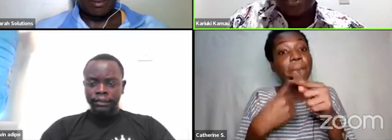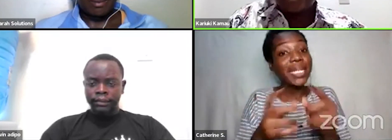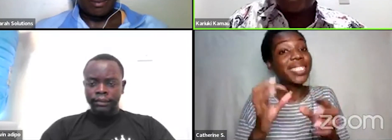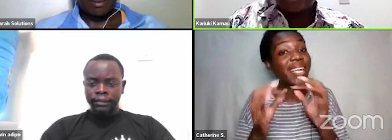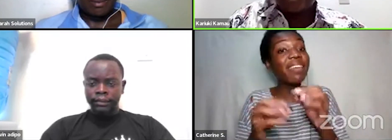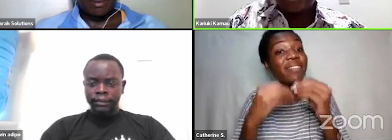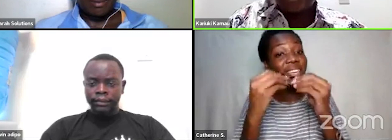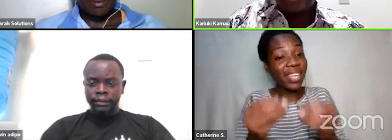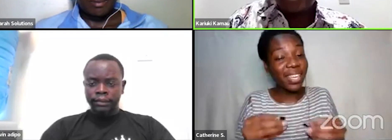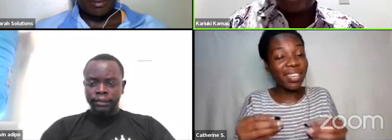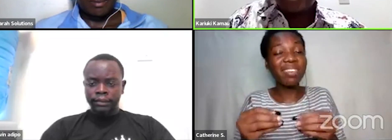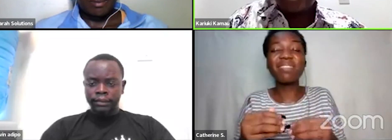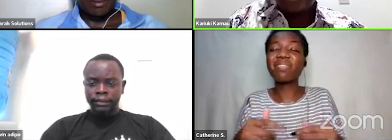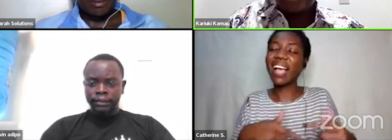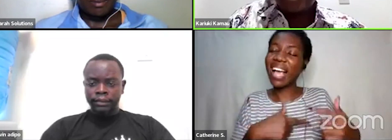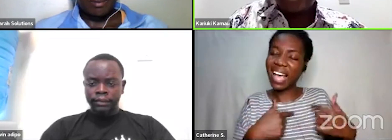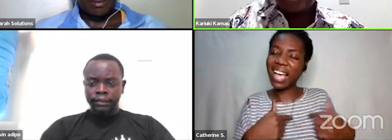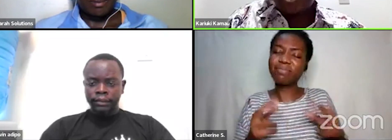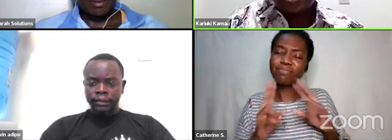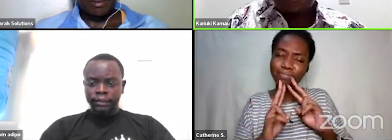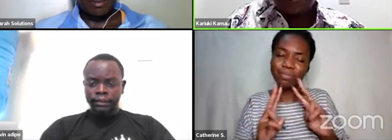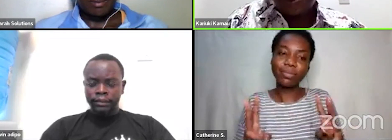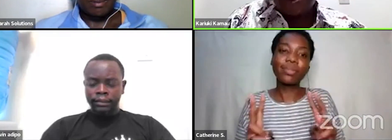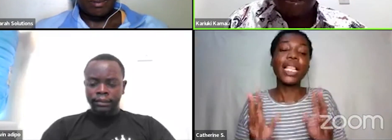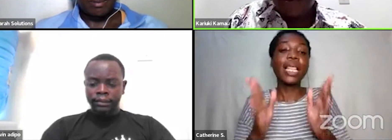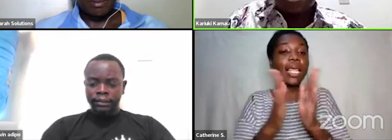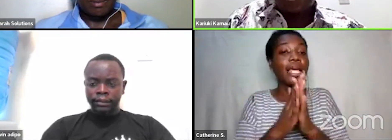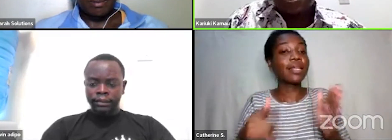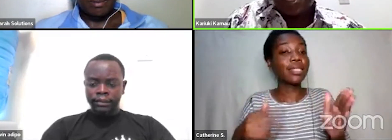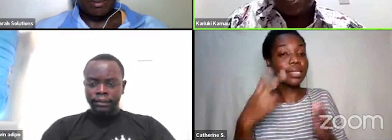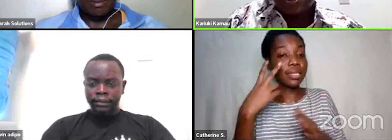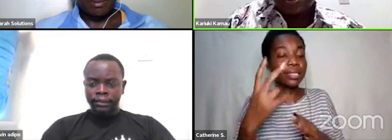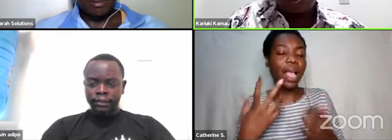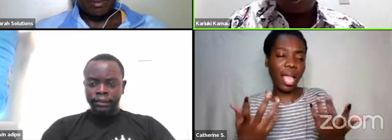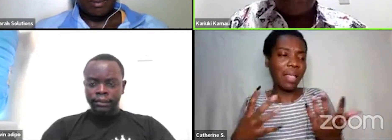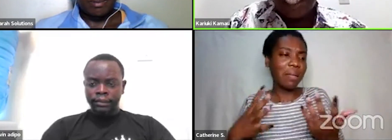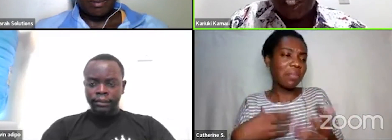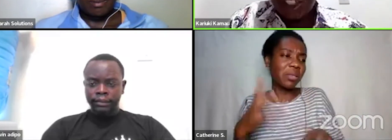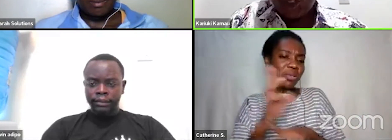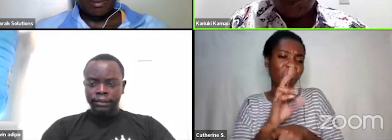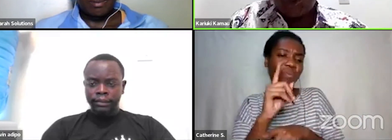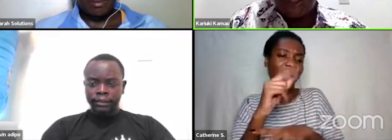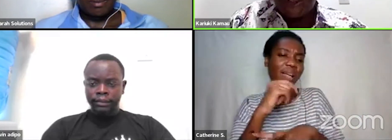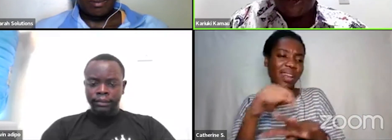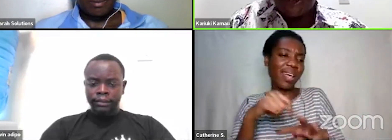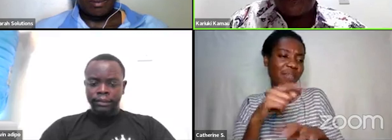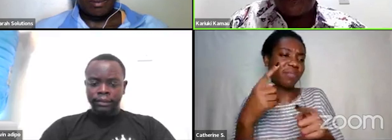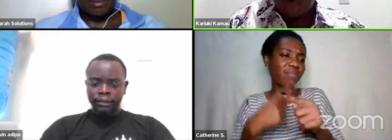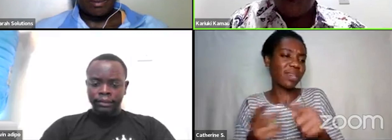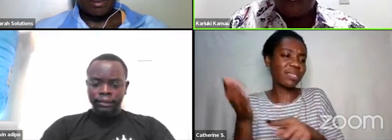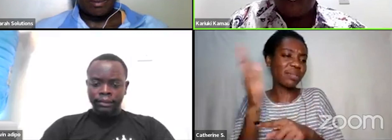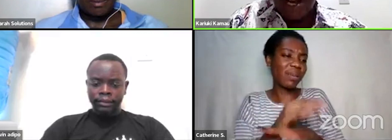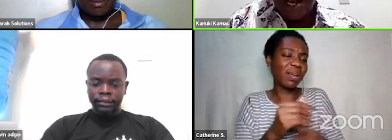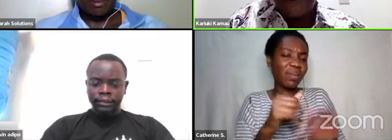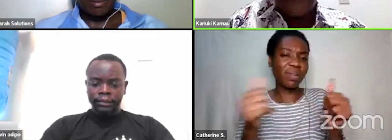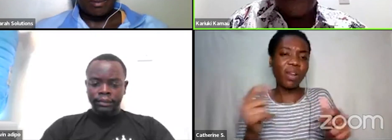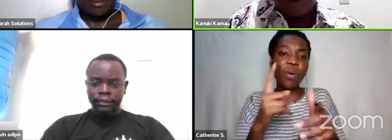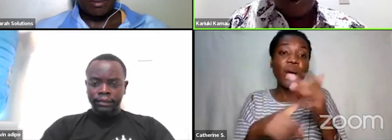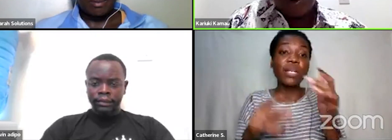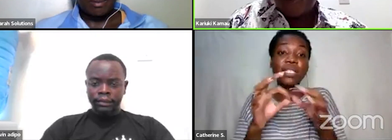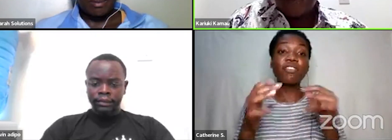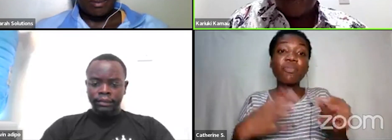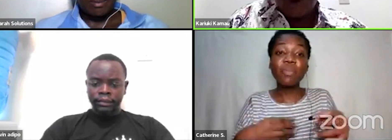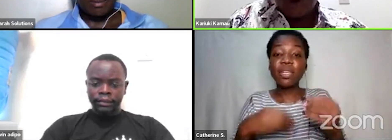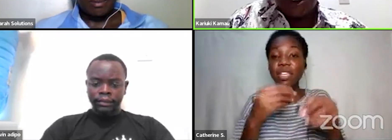heart satisfaction, and you see, if I am only deploying my 1 hour and it is giving me return, what if I give it 2,